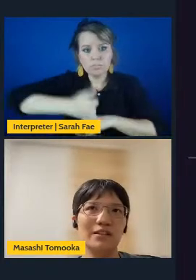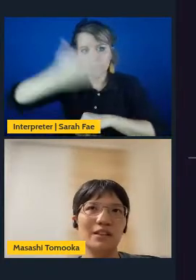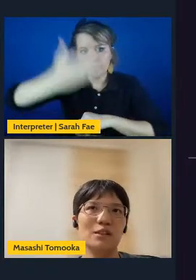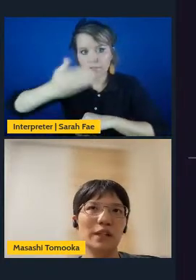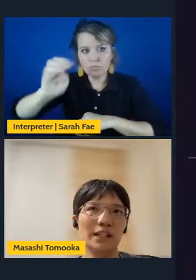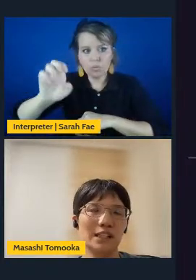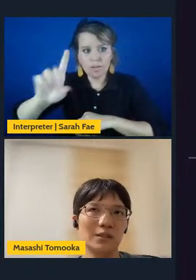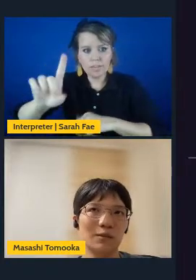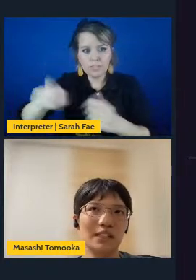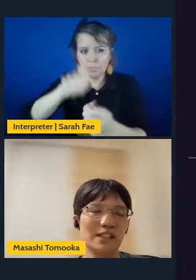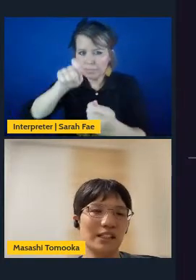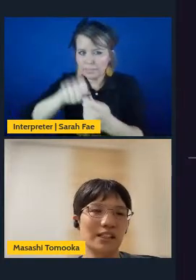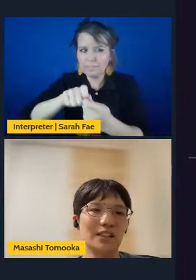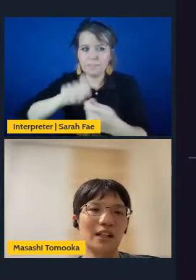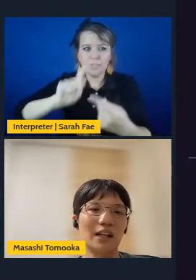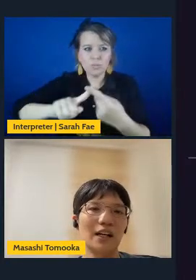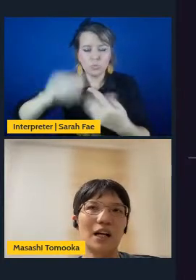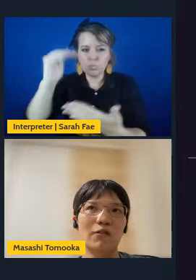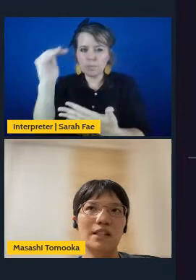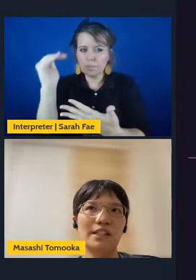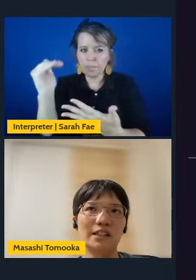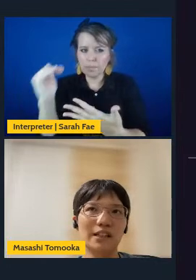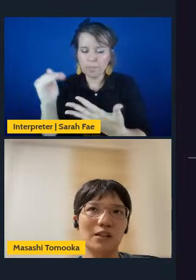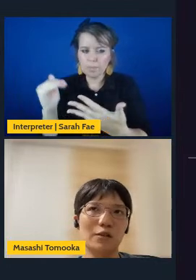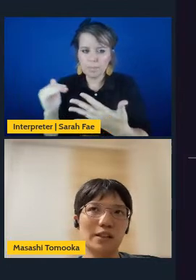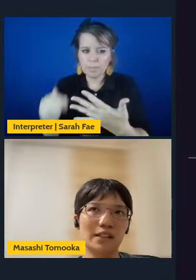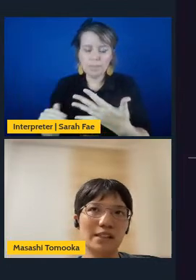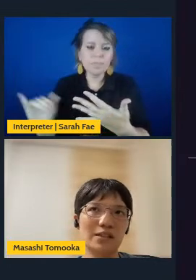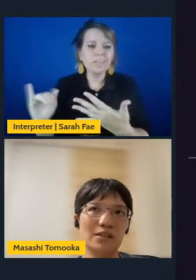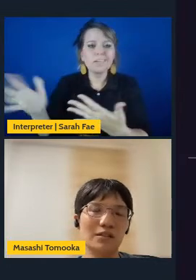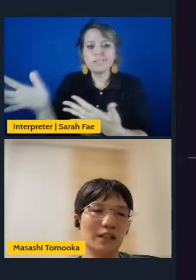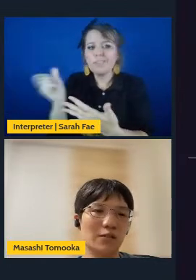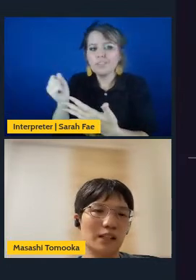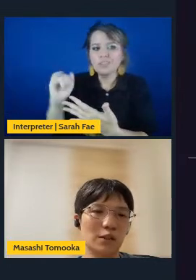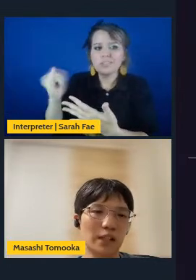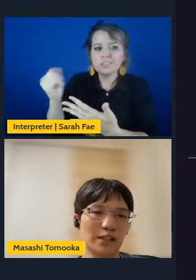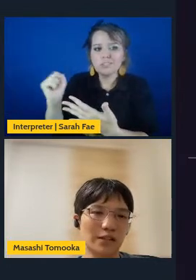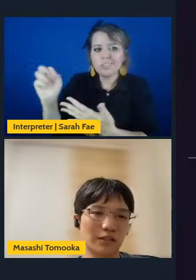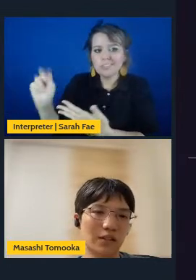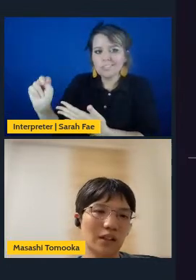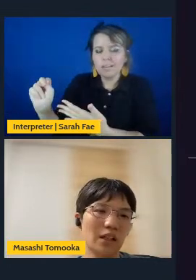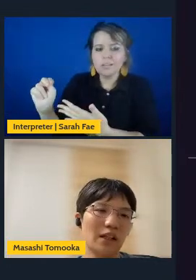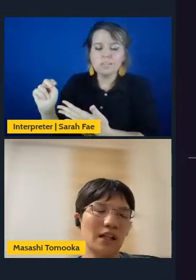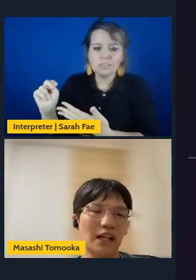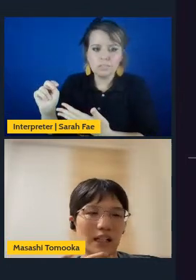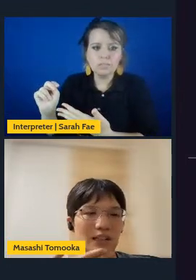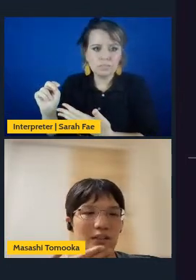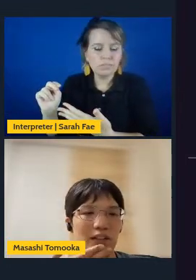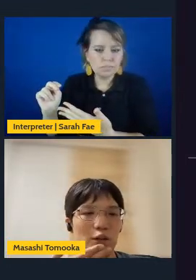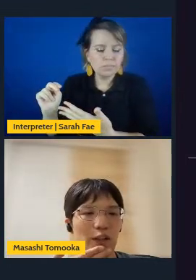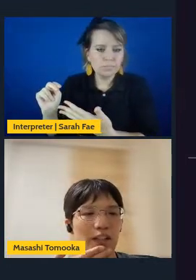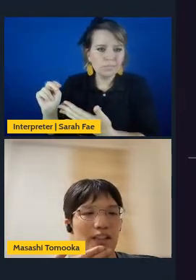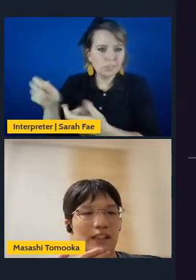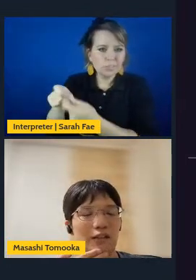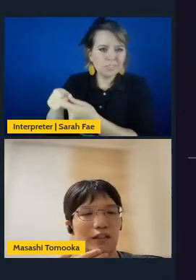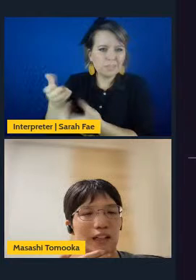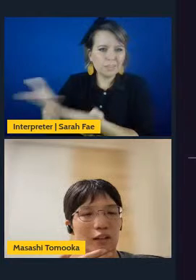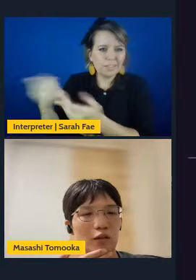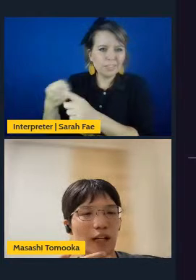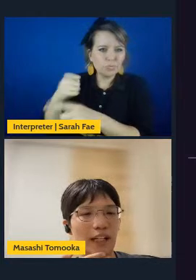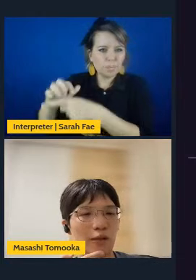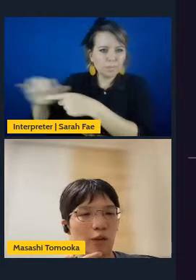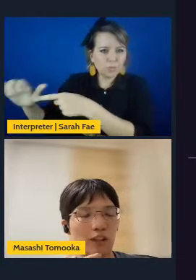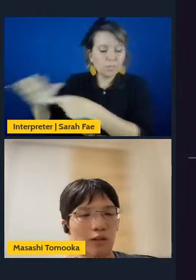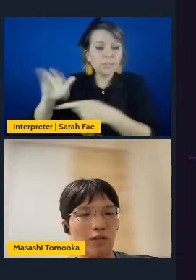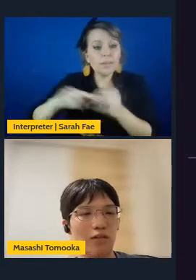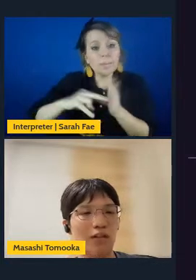specific to this mechanism, such as fetching the config.json on the first page load. So it means you have